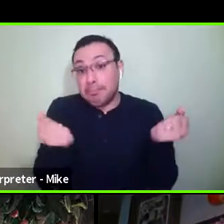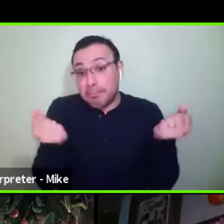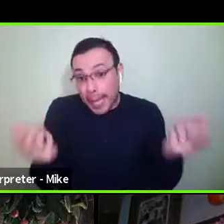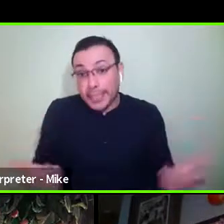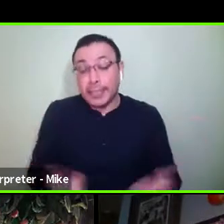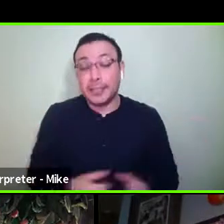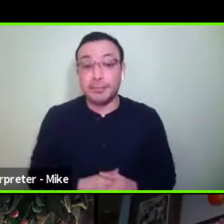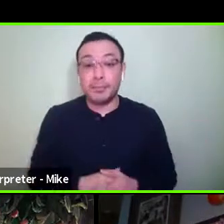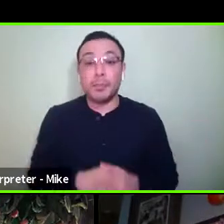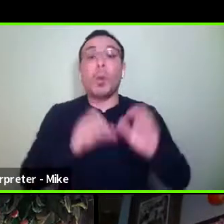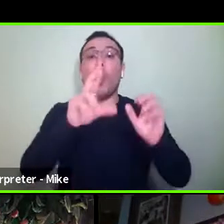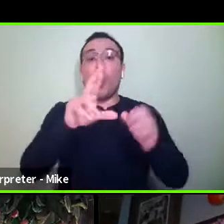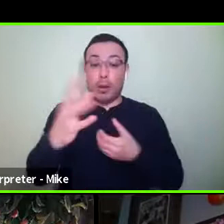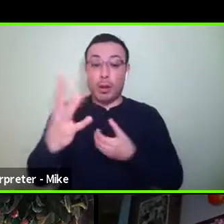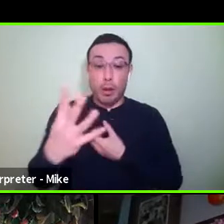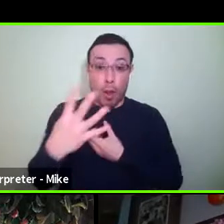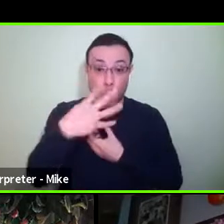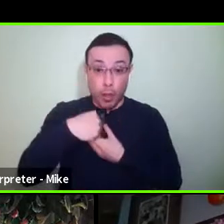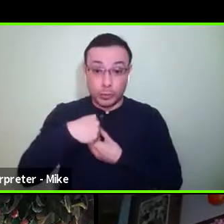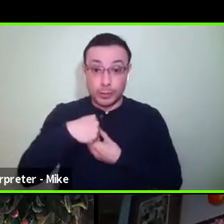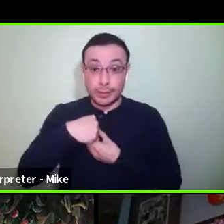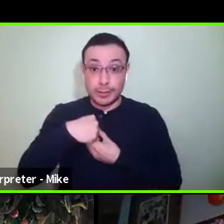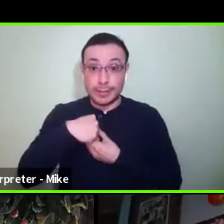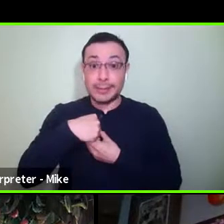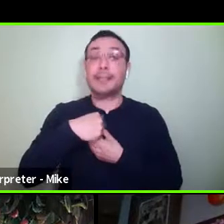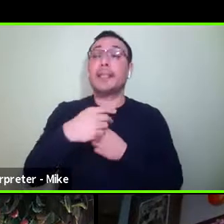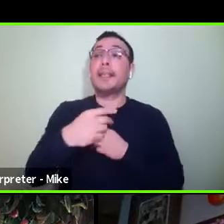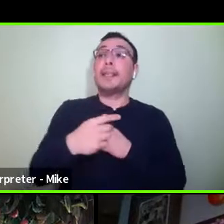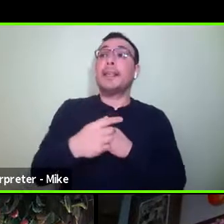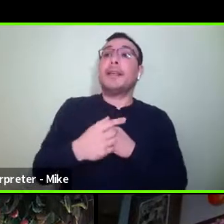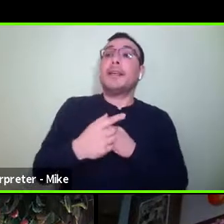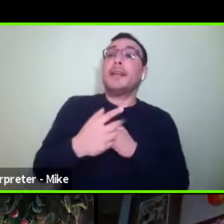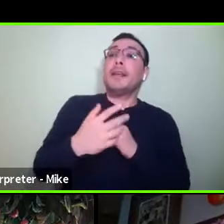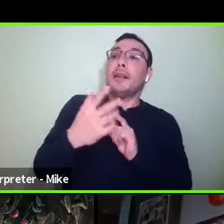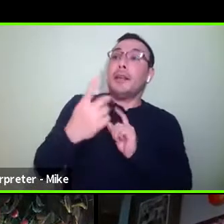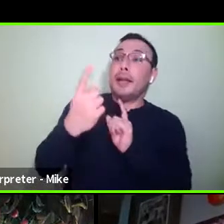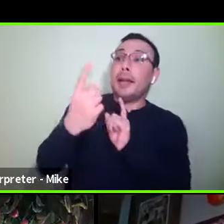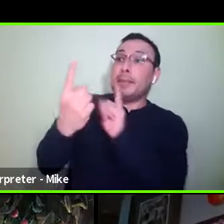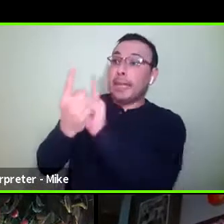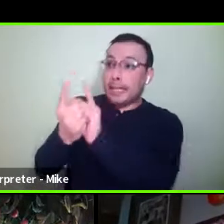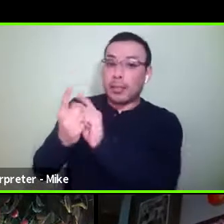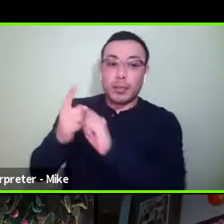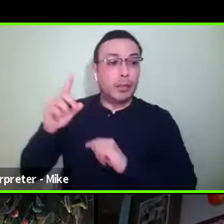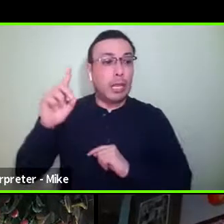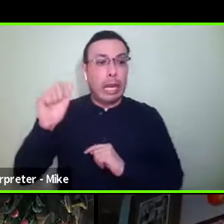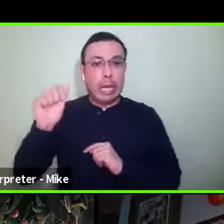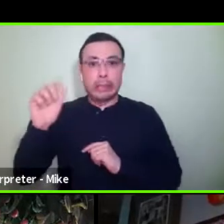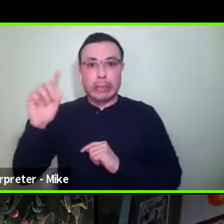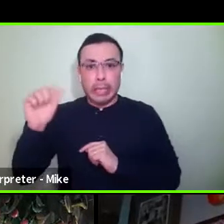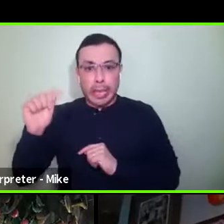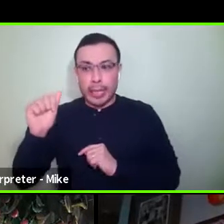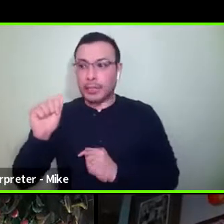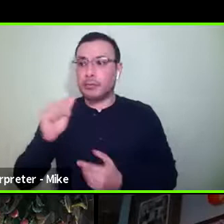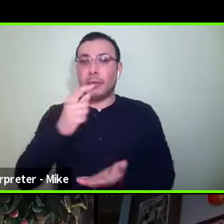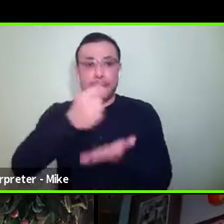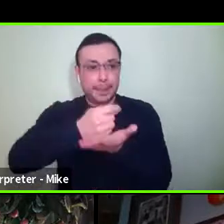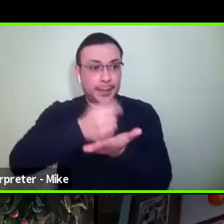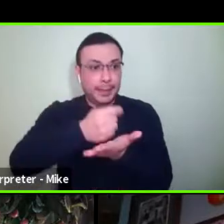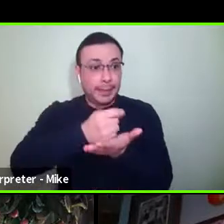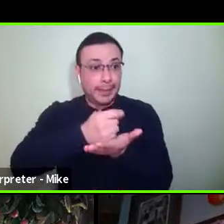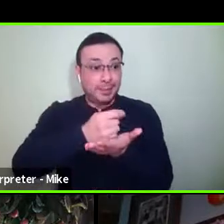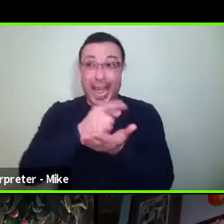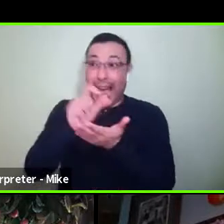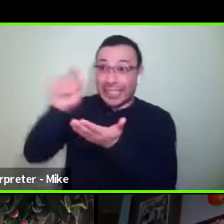autistics who have underwent ABA therapy, and they'll say, that was horrible. I spent all